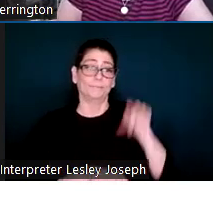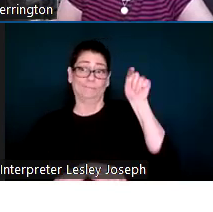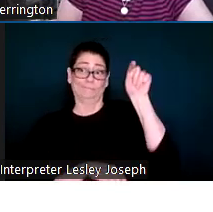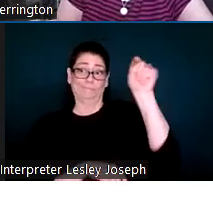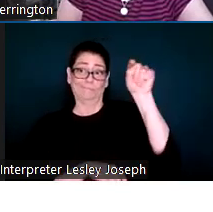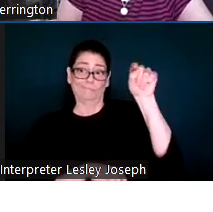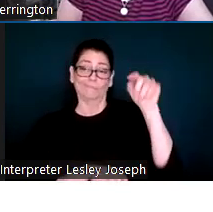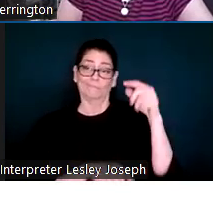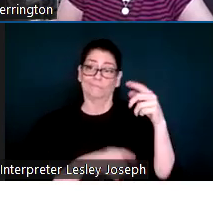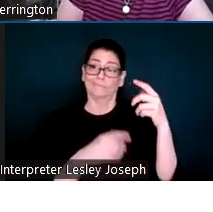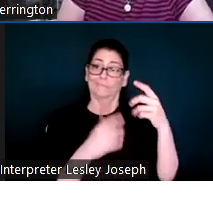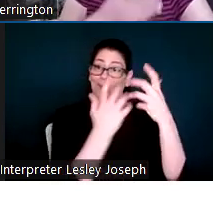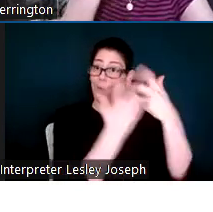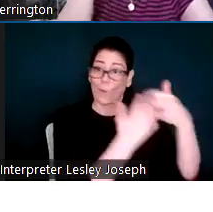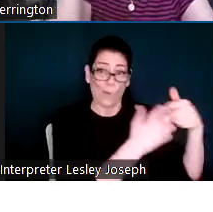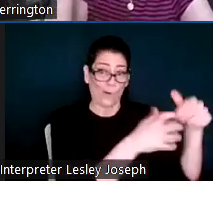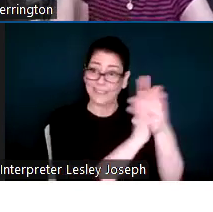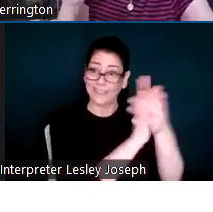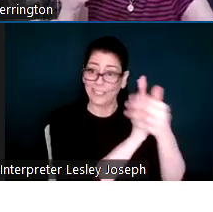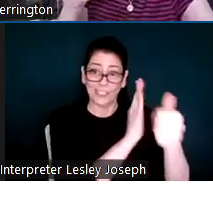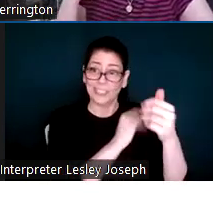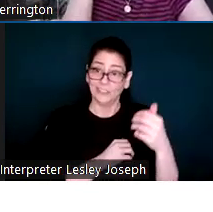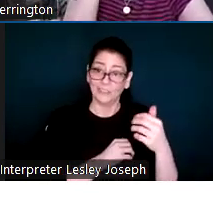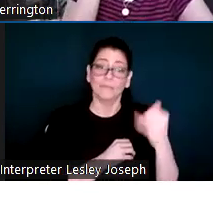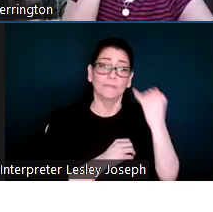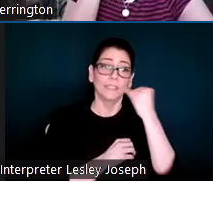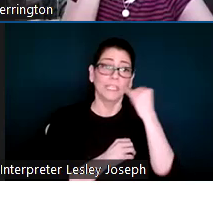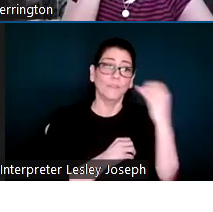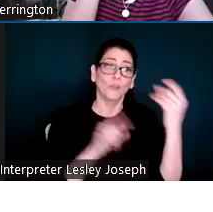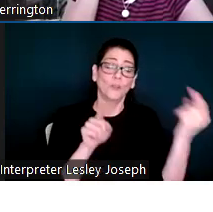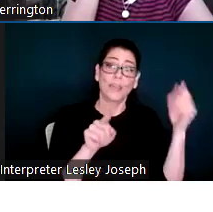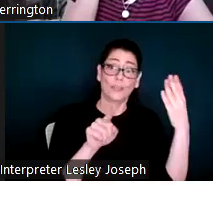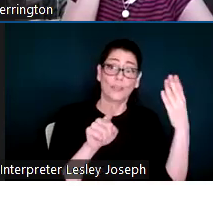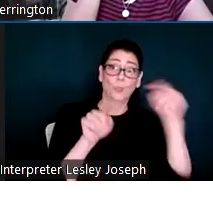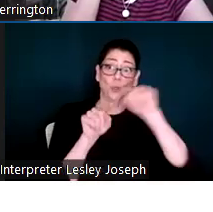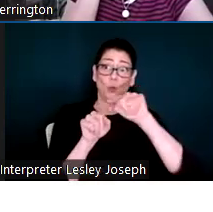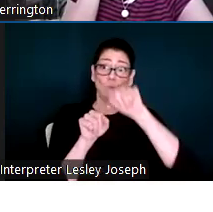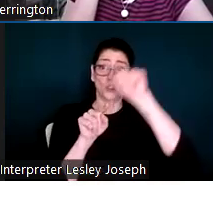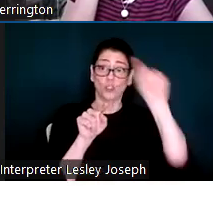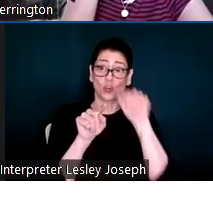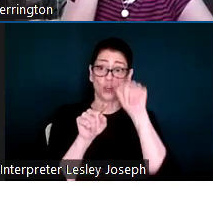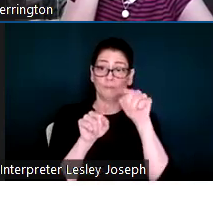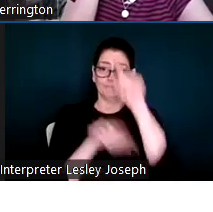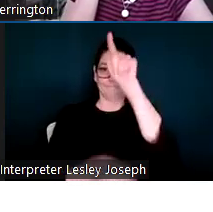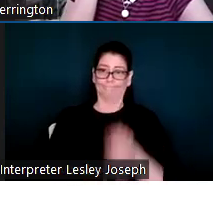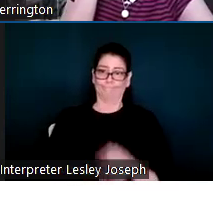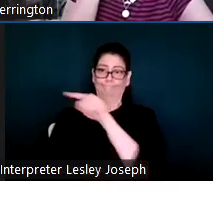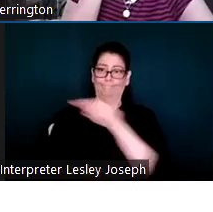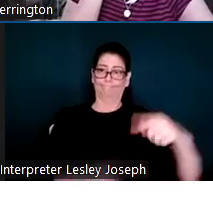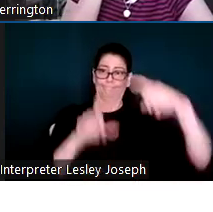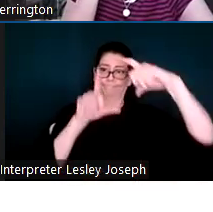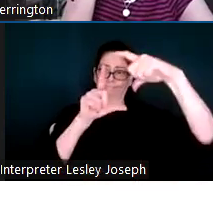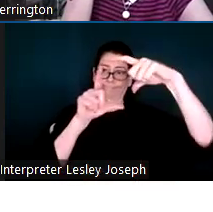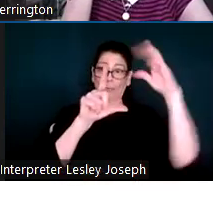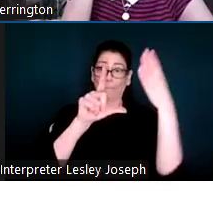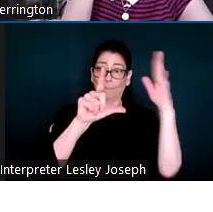with organizational skills. If we then focus in on the blue circle and those parts of the circle, an individual